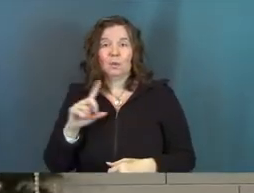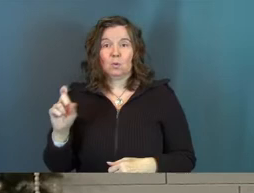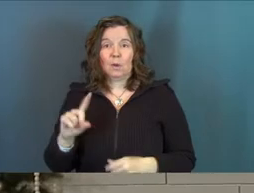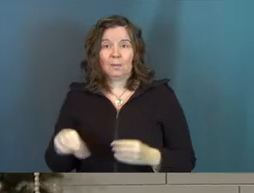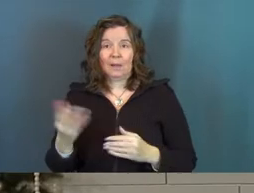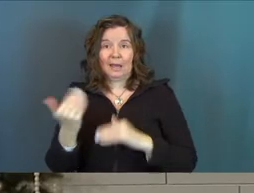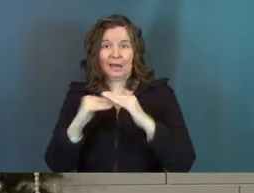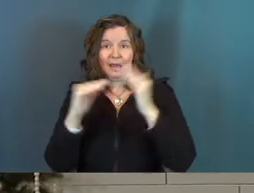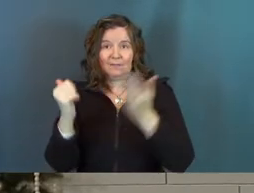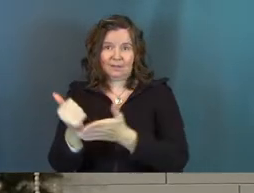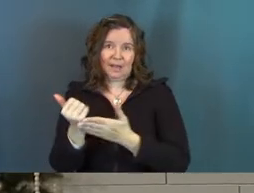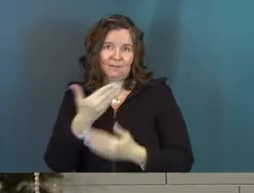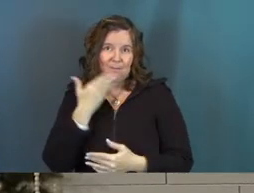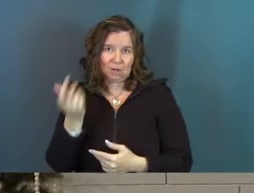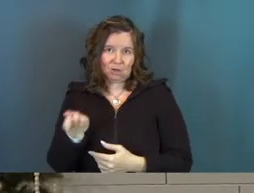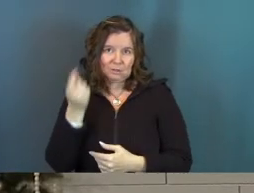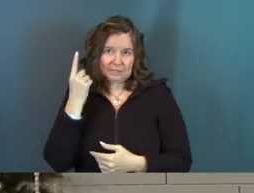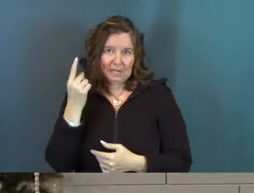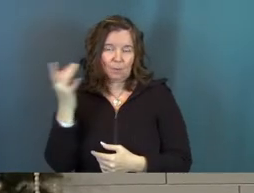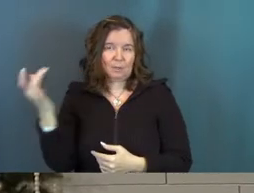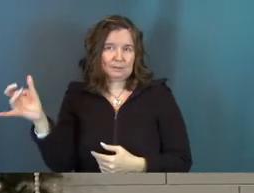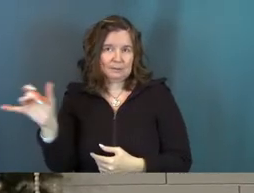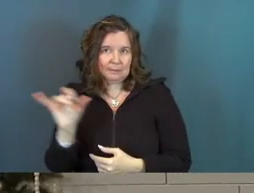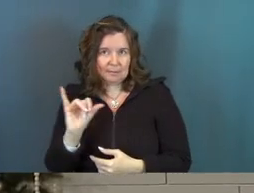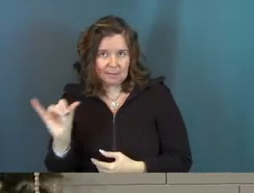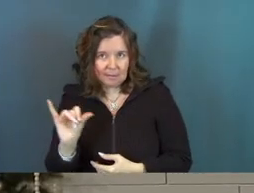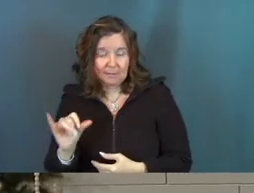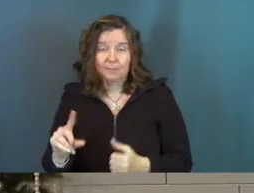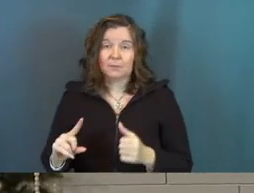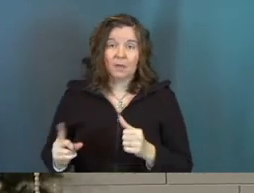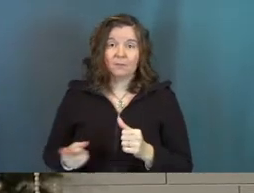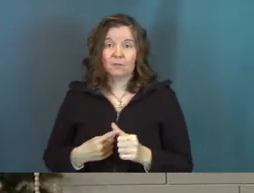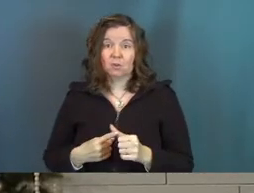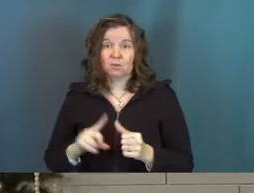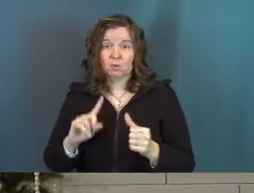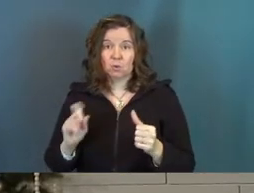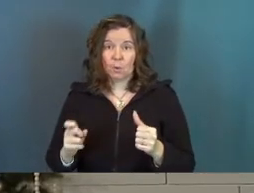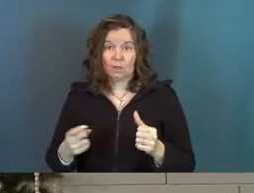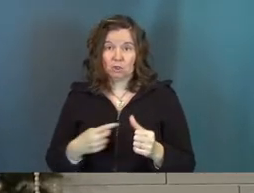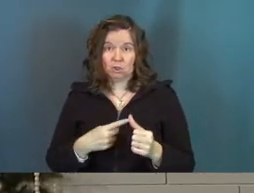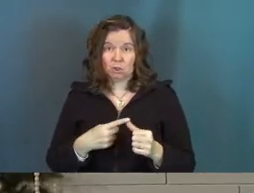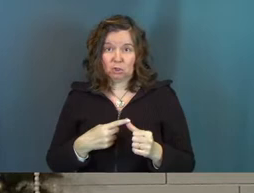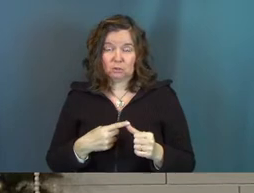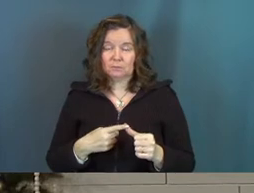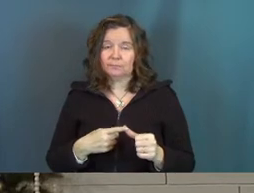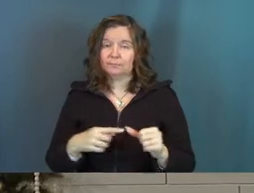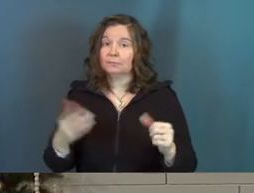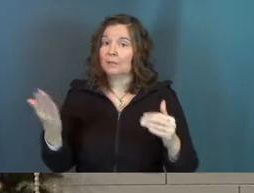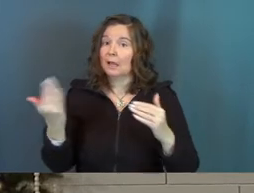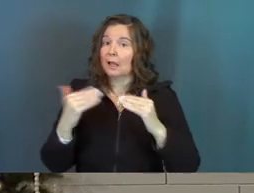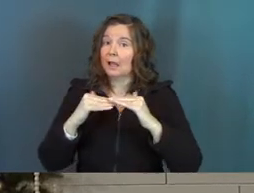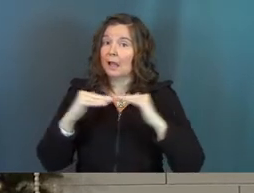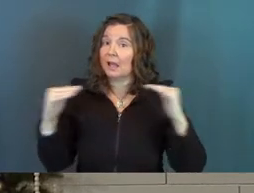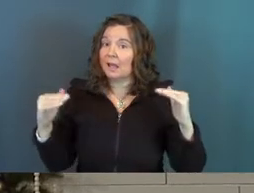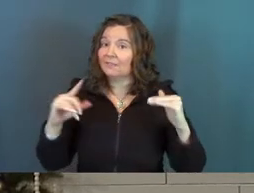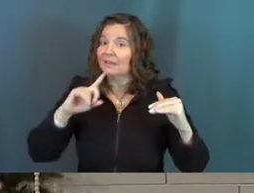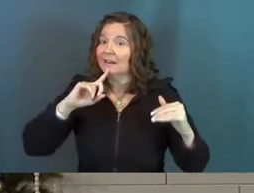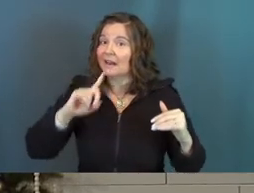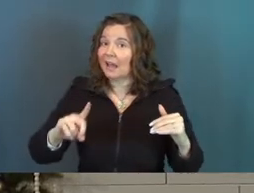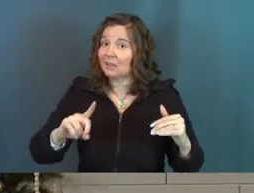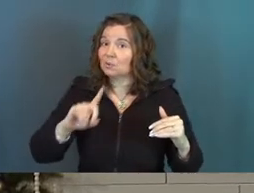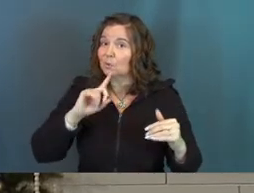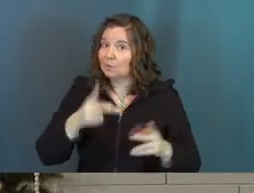about heaven to help us better understand what it will be like. So the first question is heaven an